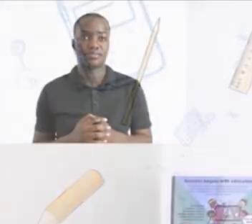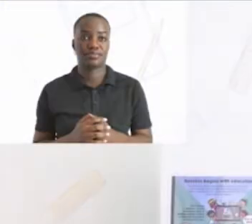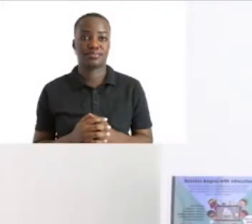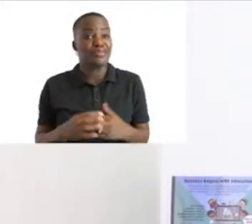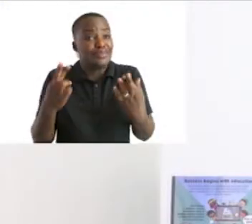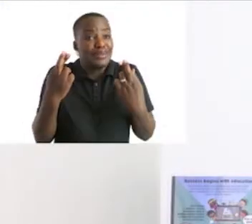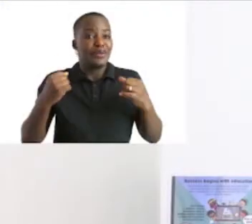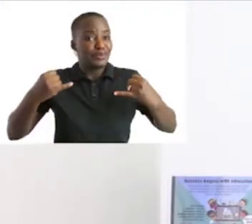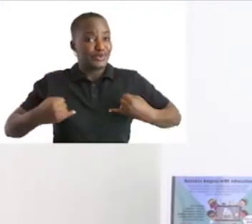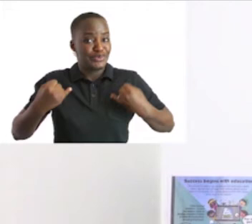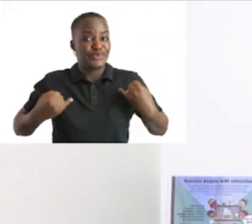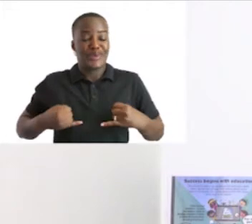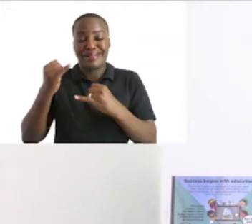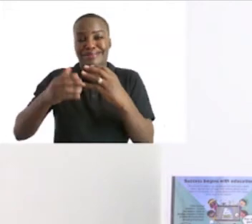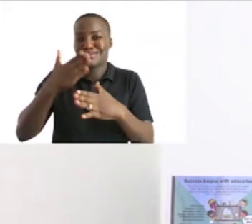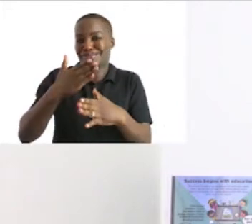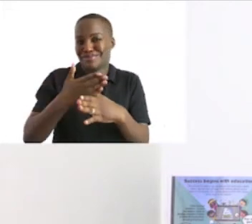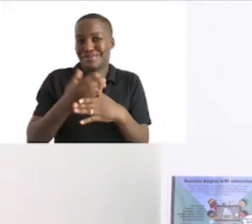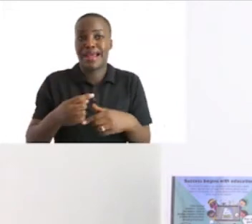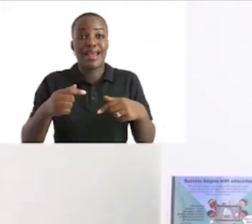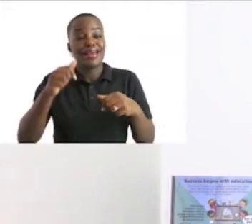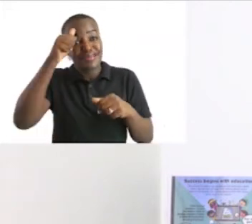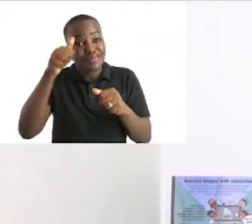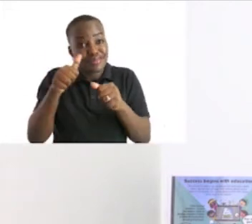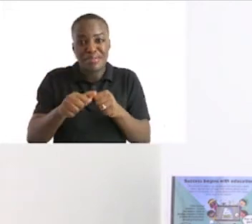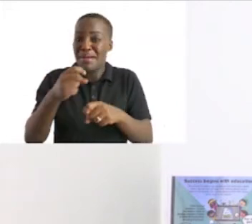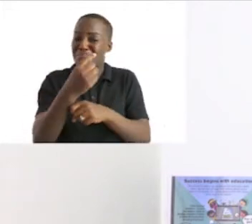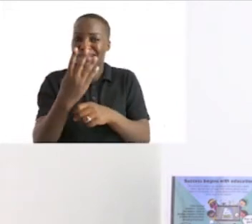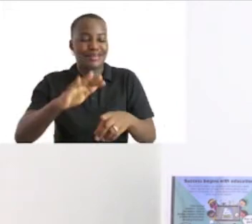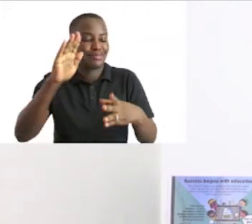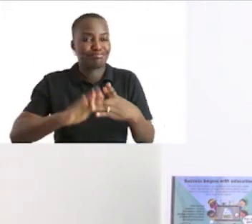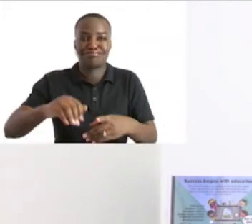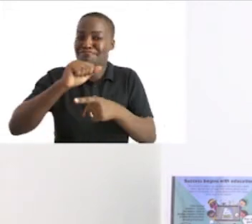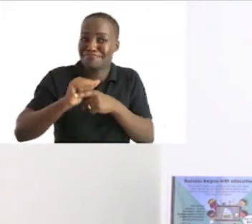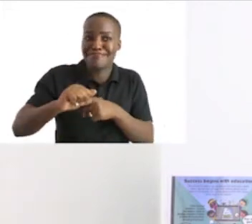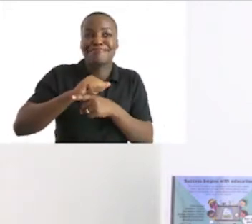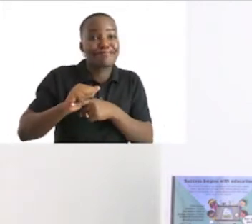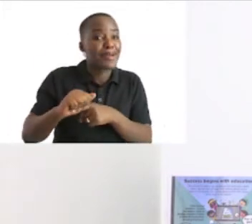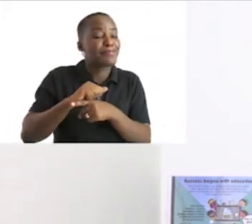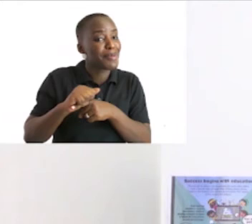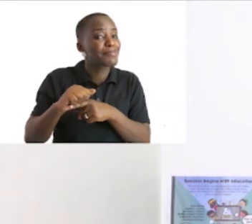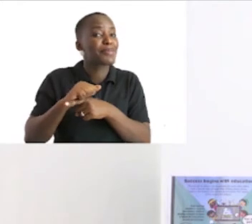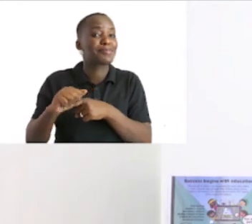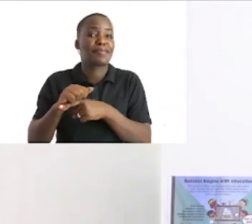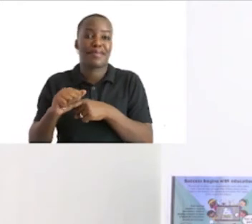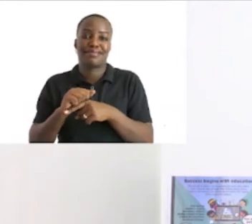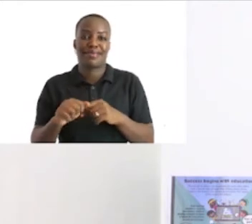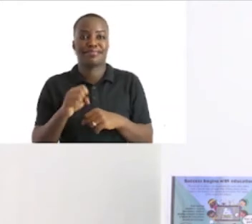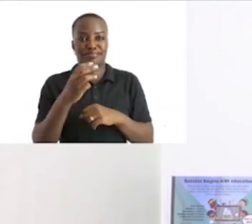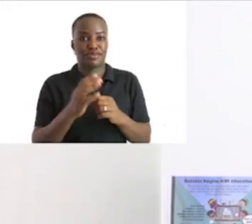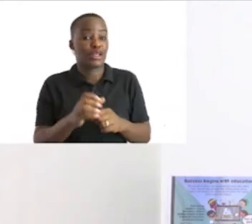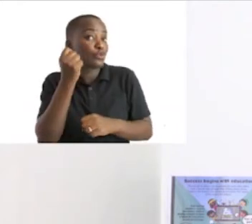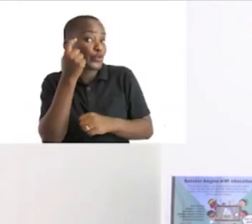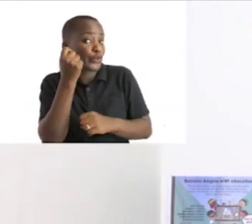I hope you enjoyed the last exercise. Remember, with maths, it's all about practice. So you need to continue practicing maths for you